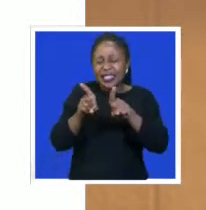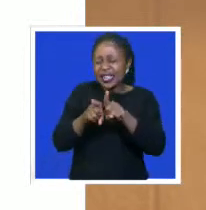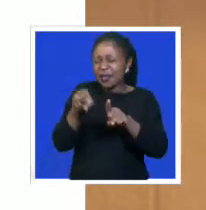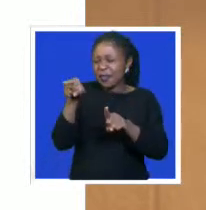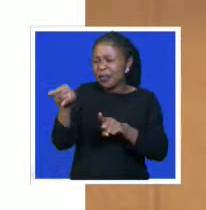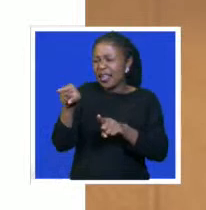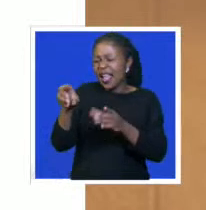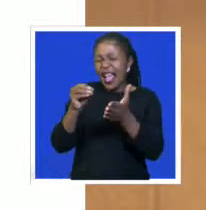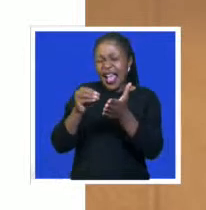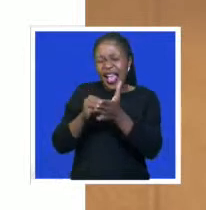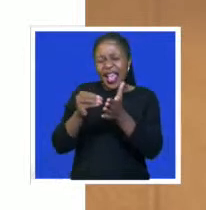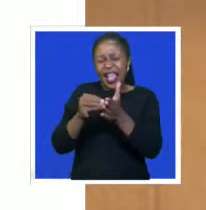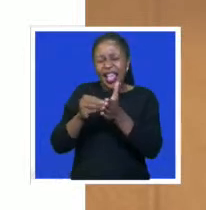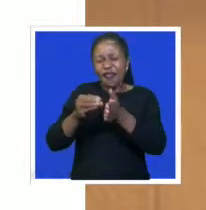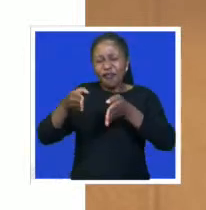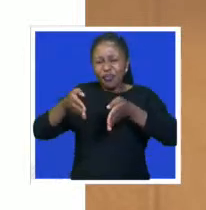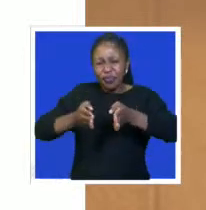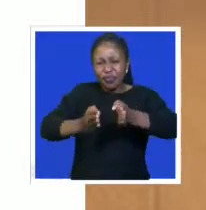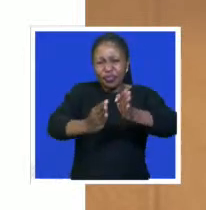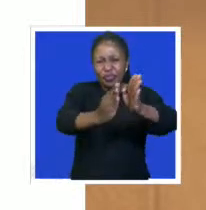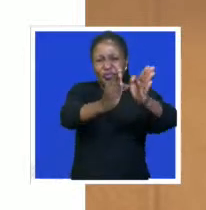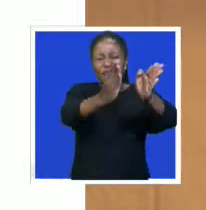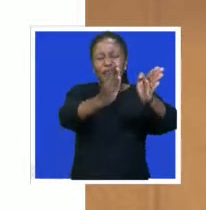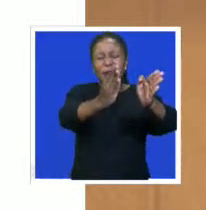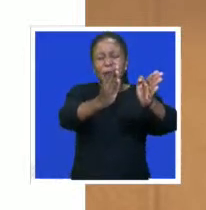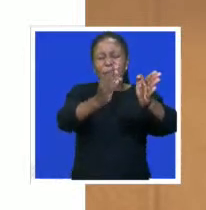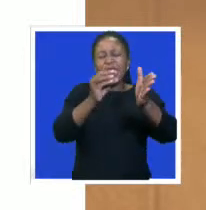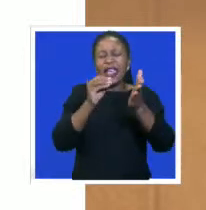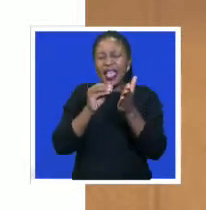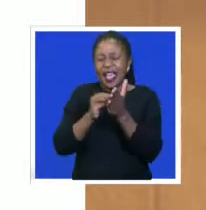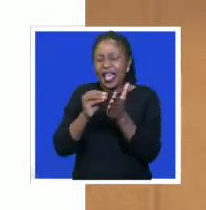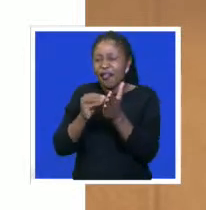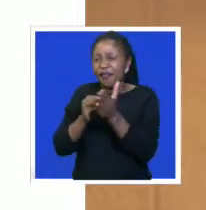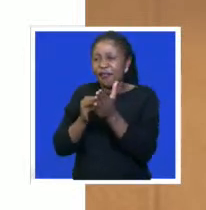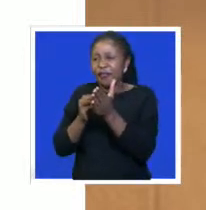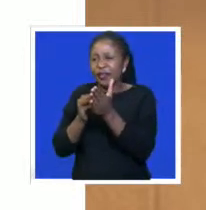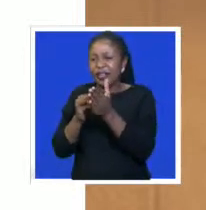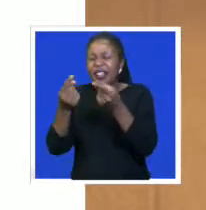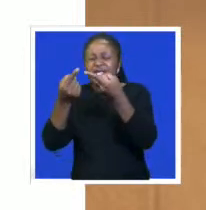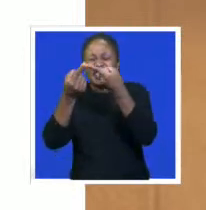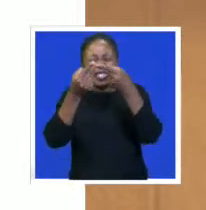passage, Edmond Dantes sat weeping at the